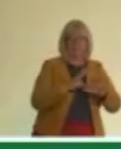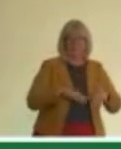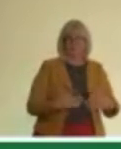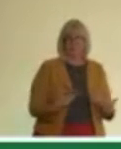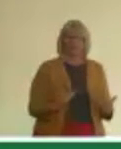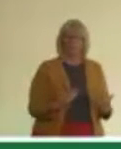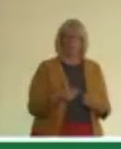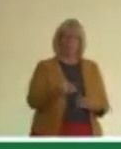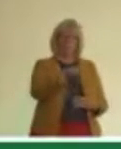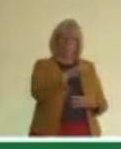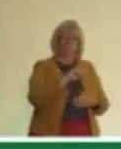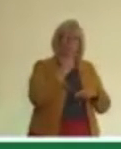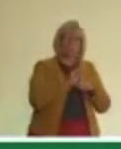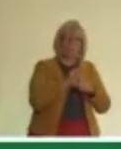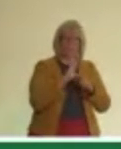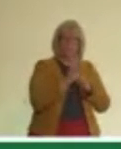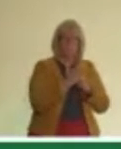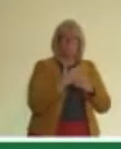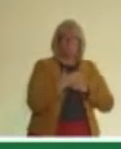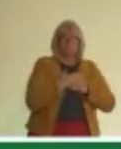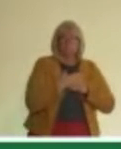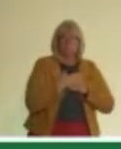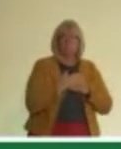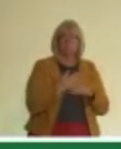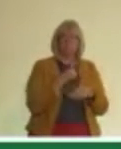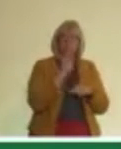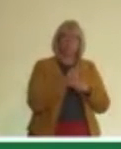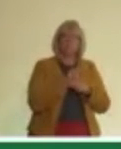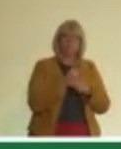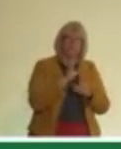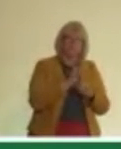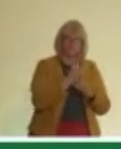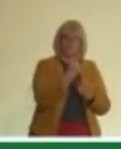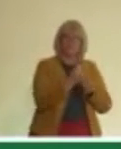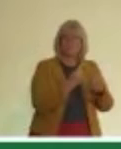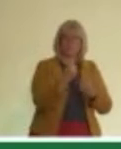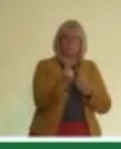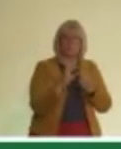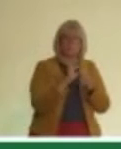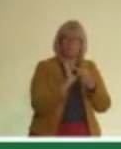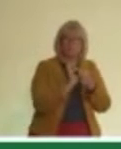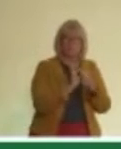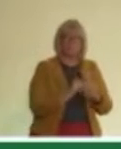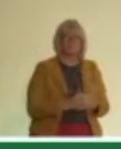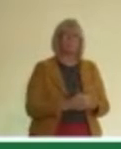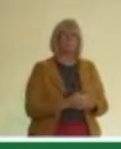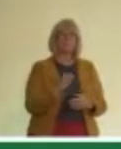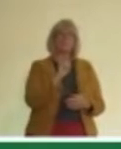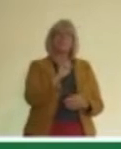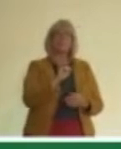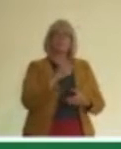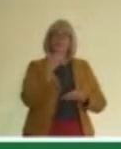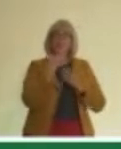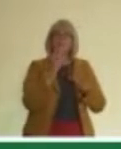their community with love, and they spoke about their trust in each other. Now, this story's perfect ending would be that Mothin and